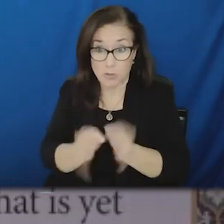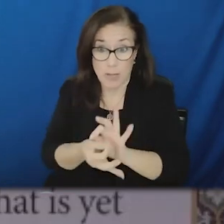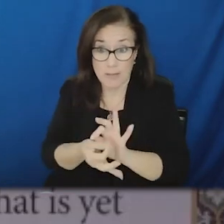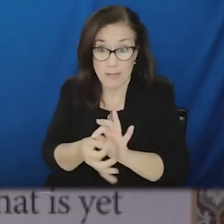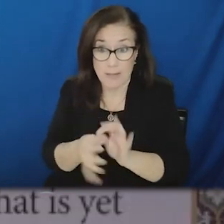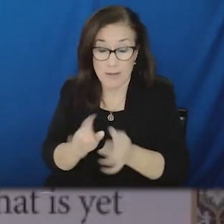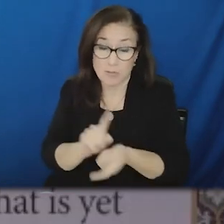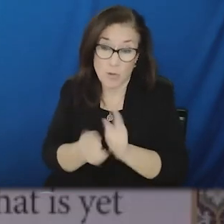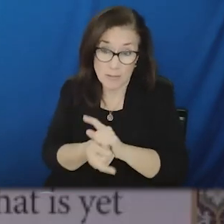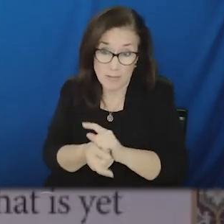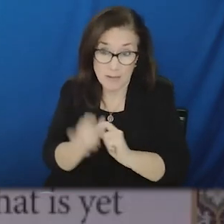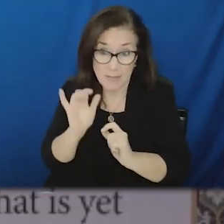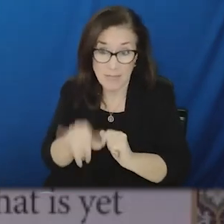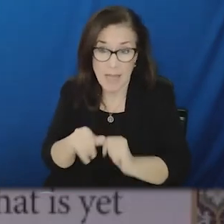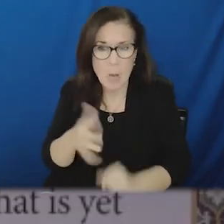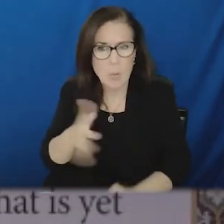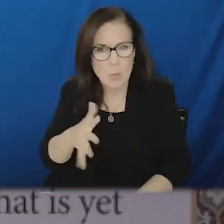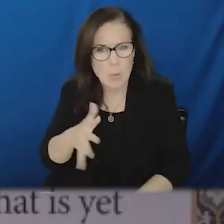been